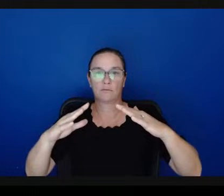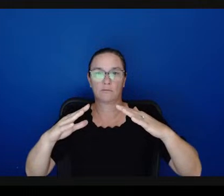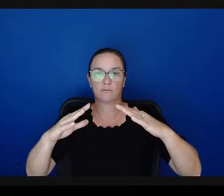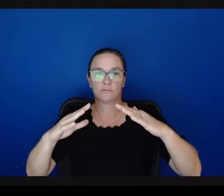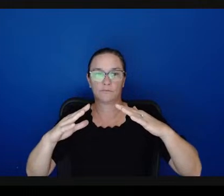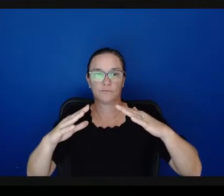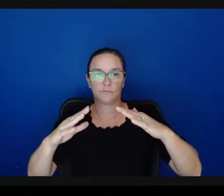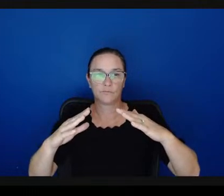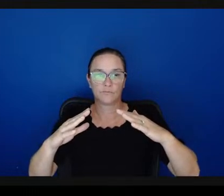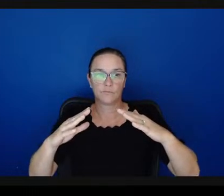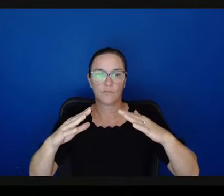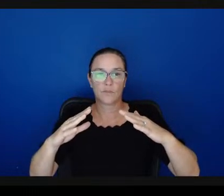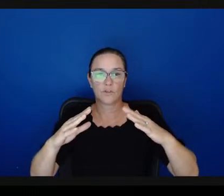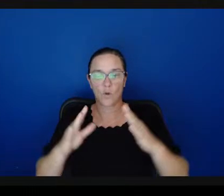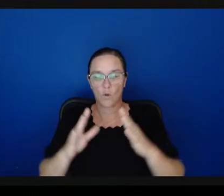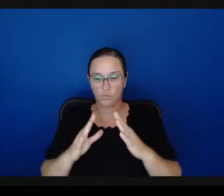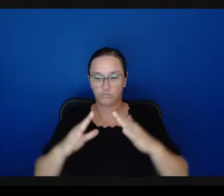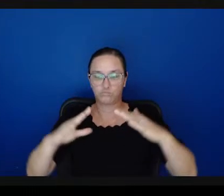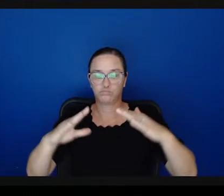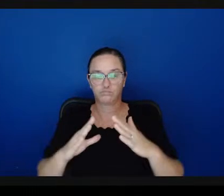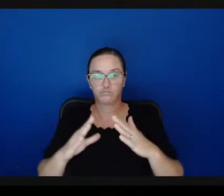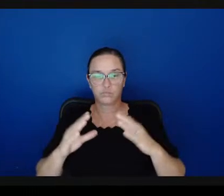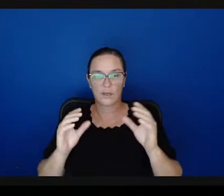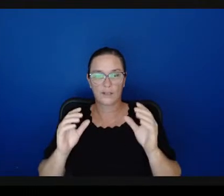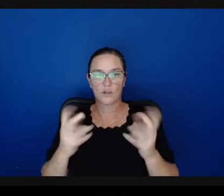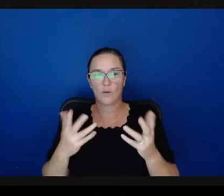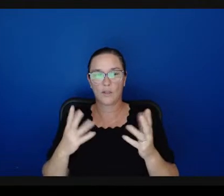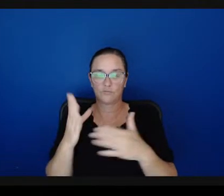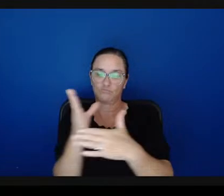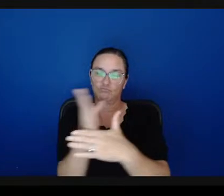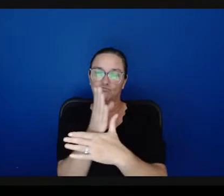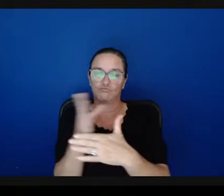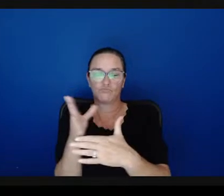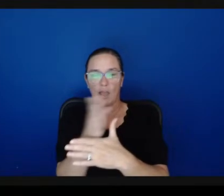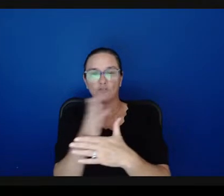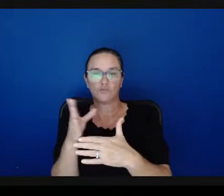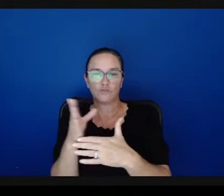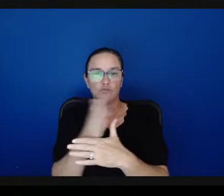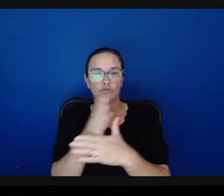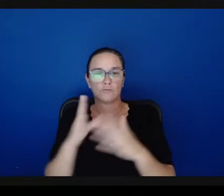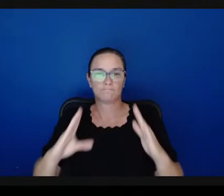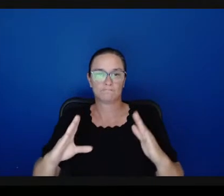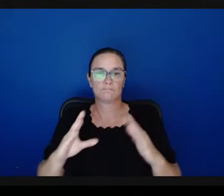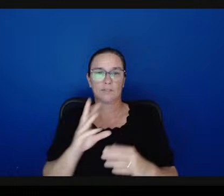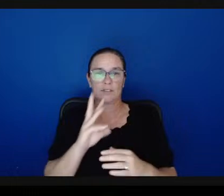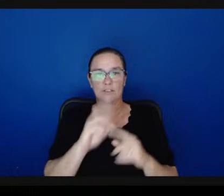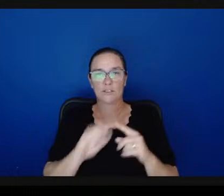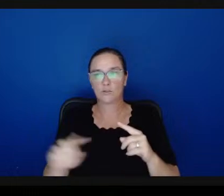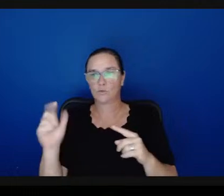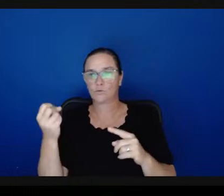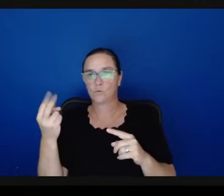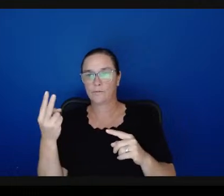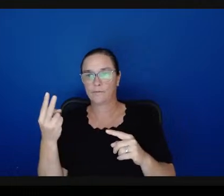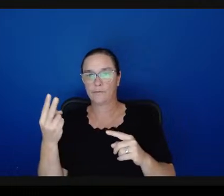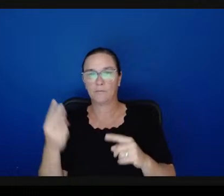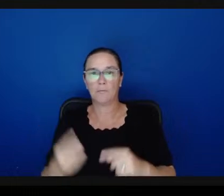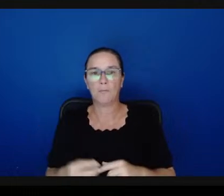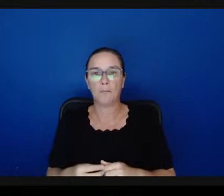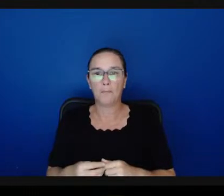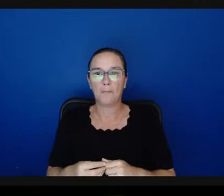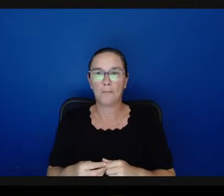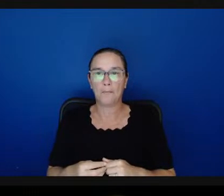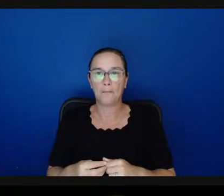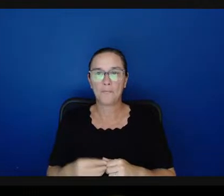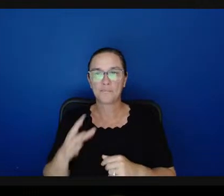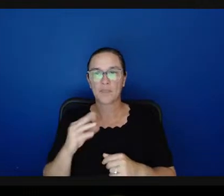like a move, kind of a bracket of a threshold there, like somewhere in that range. And they note that it